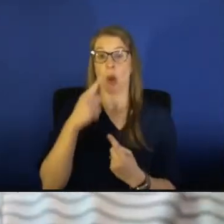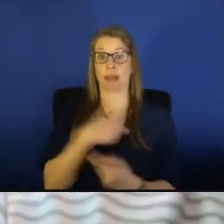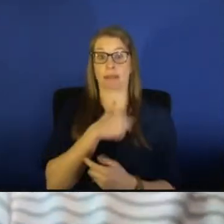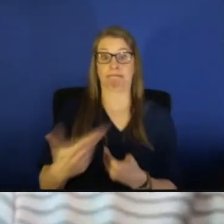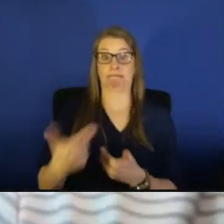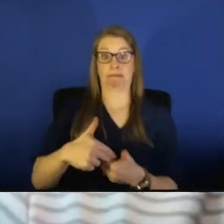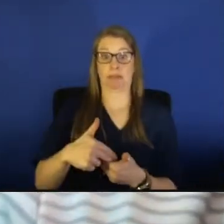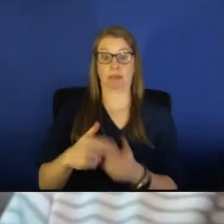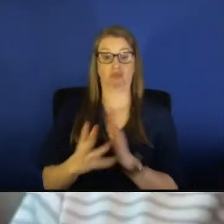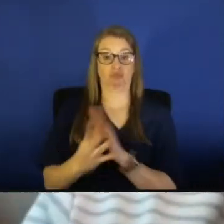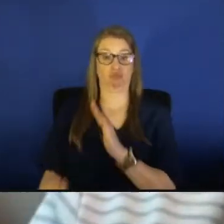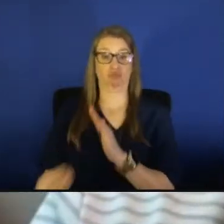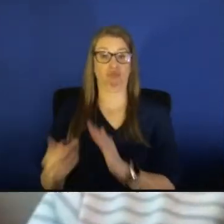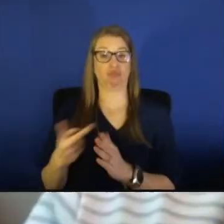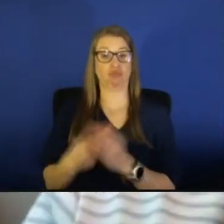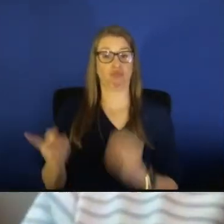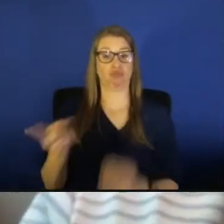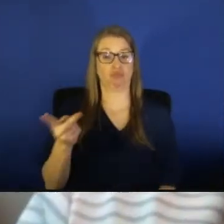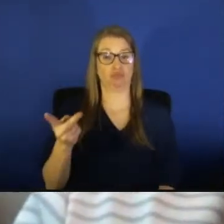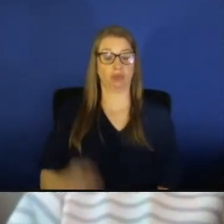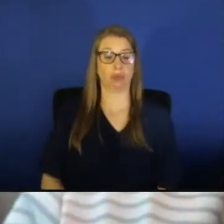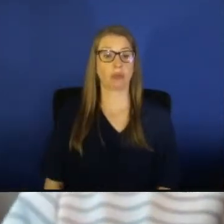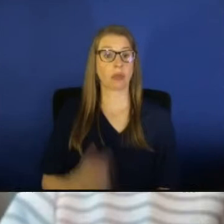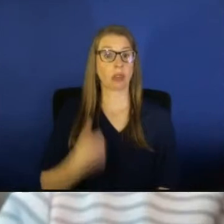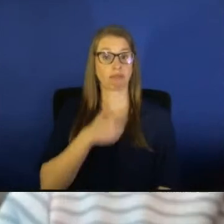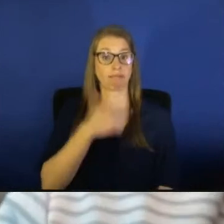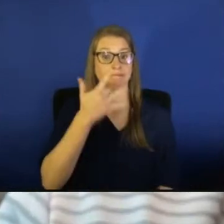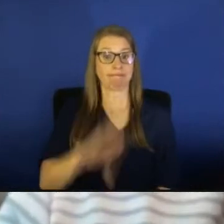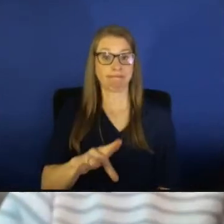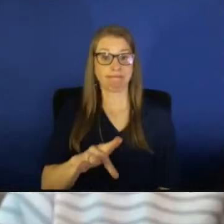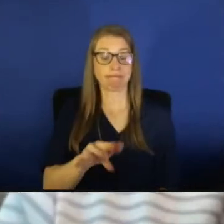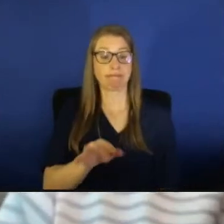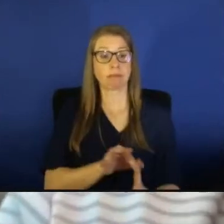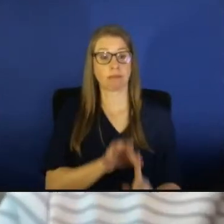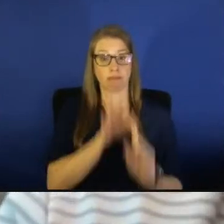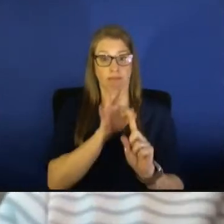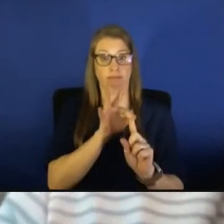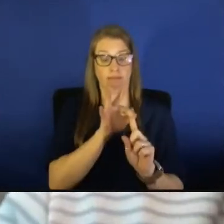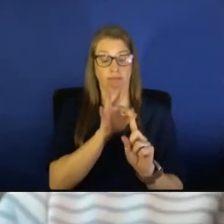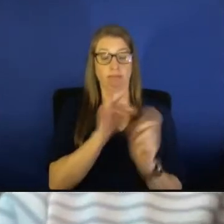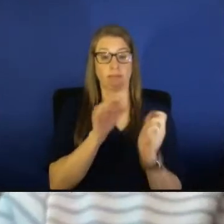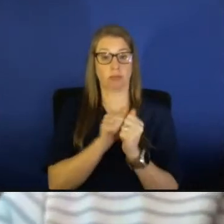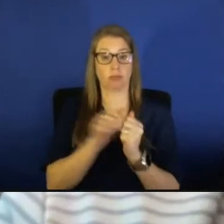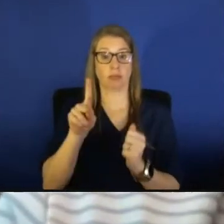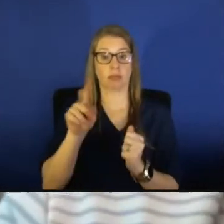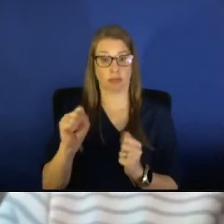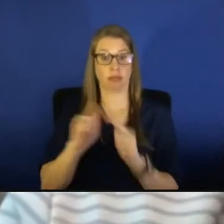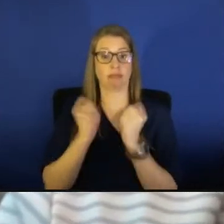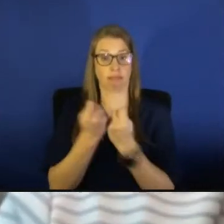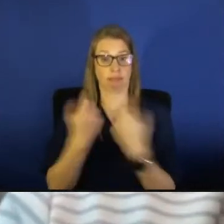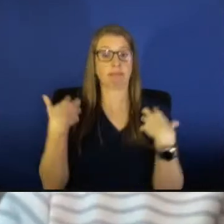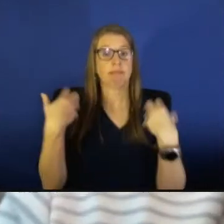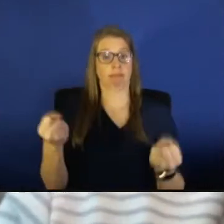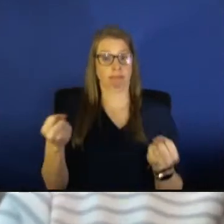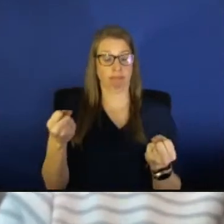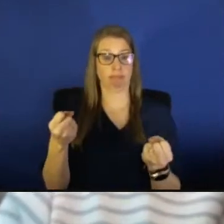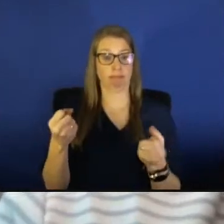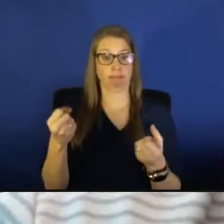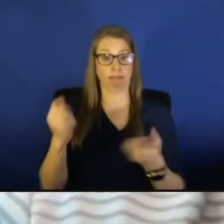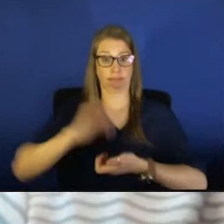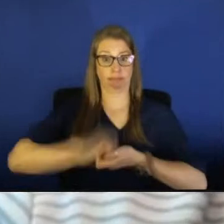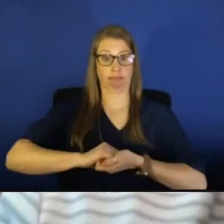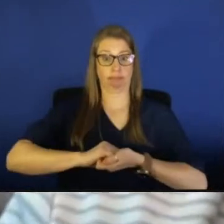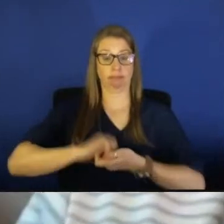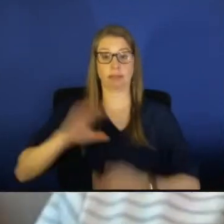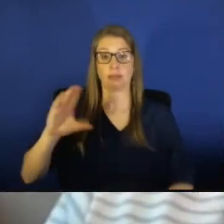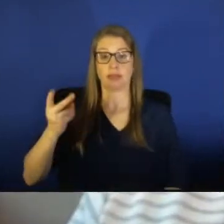what was said, we're fortunate that we're in a unique position with Kansas Team Health that we have a chancellor with the background